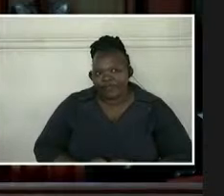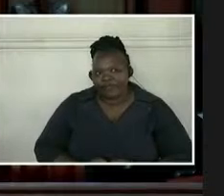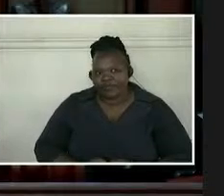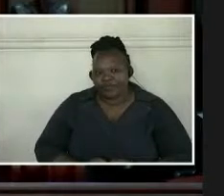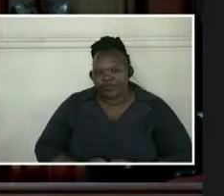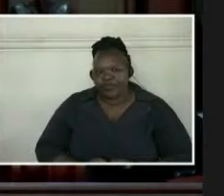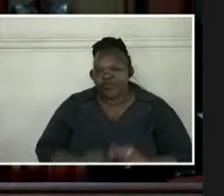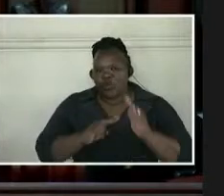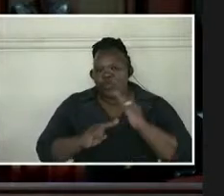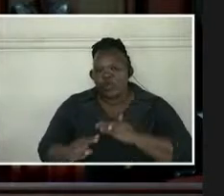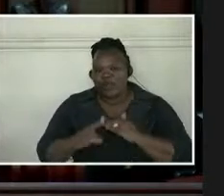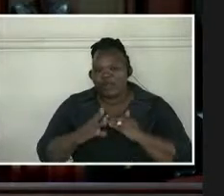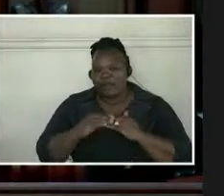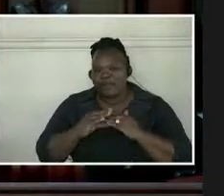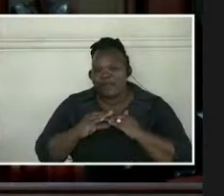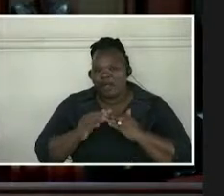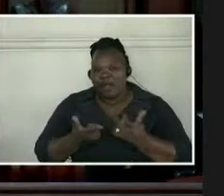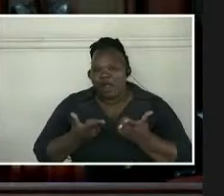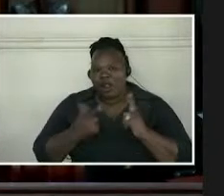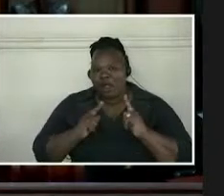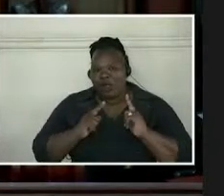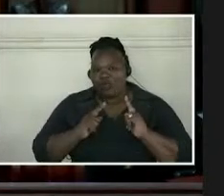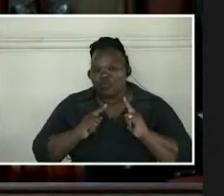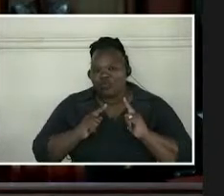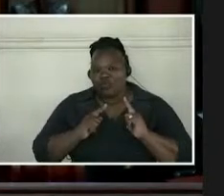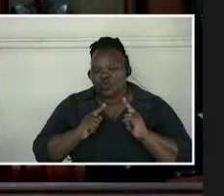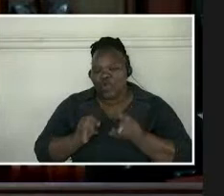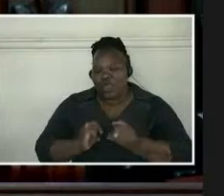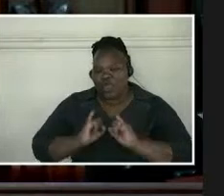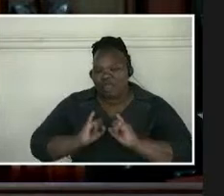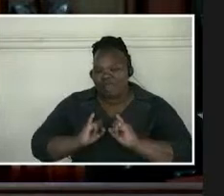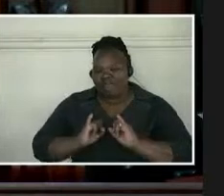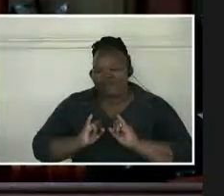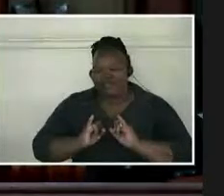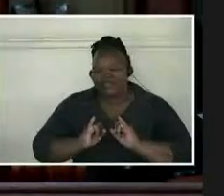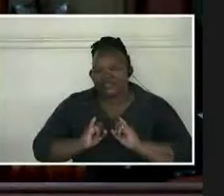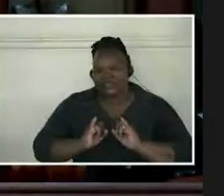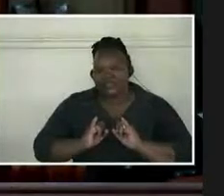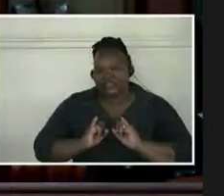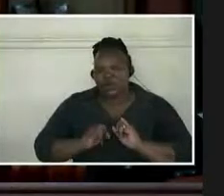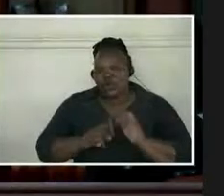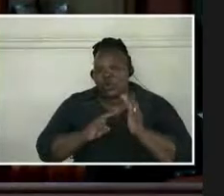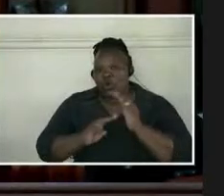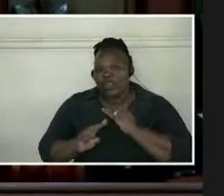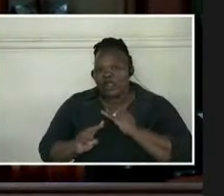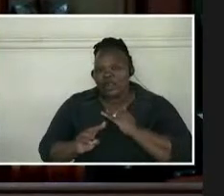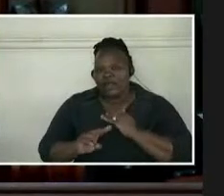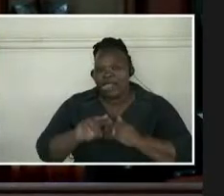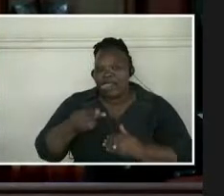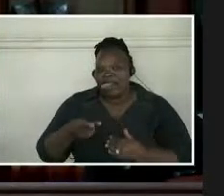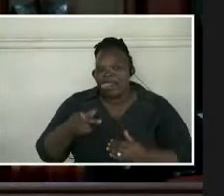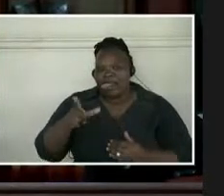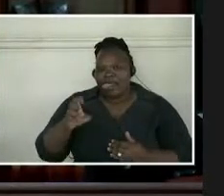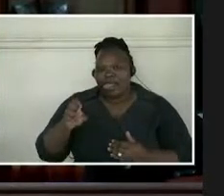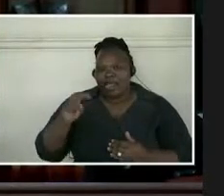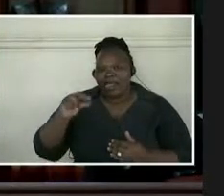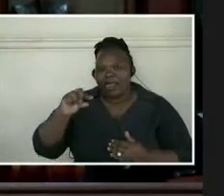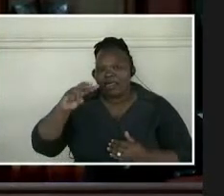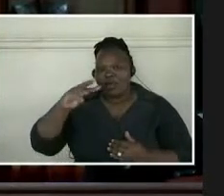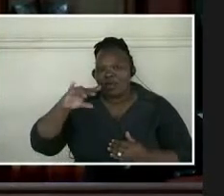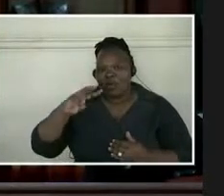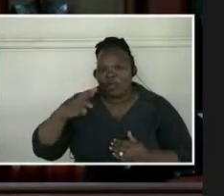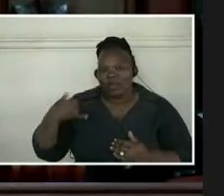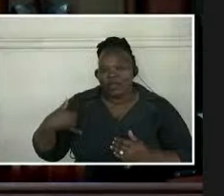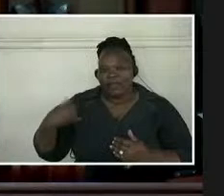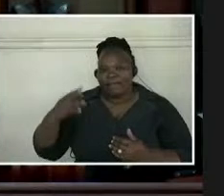honorable members allow me to invite to the podium honorable san giwei mavimbela